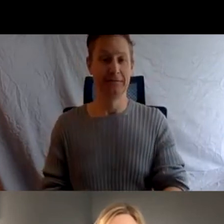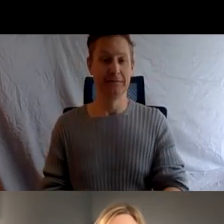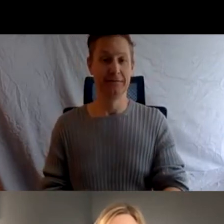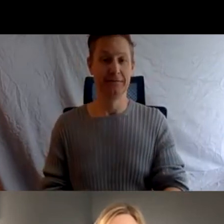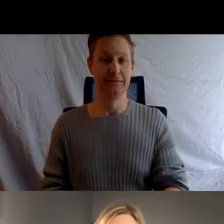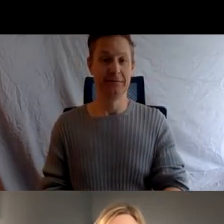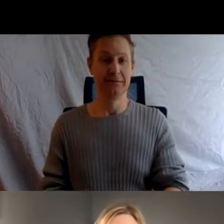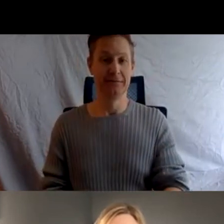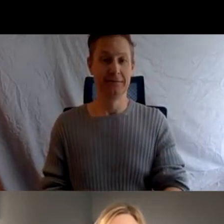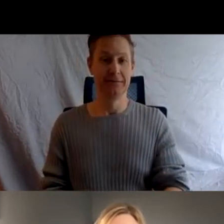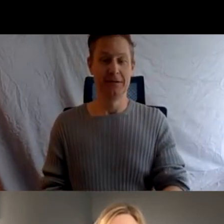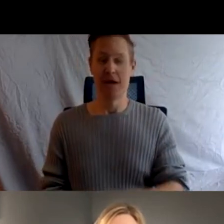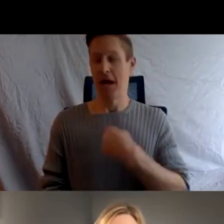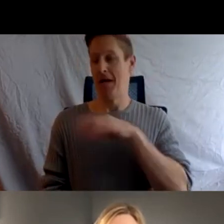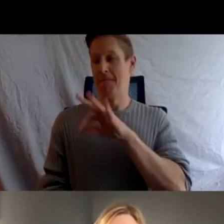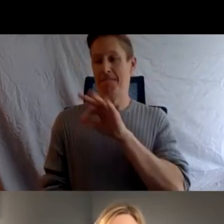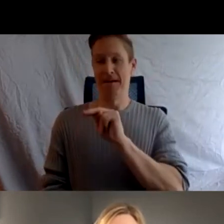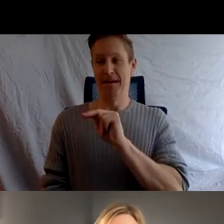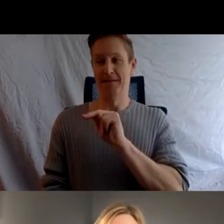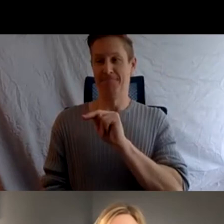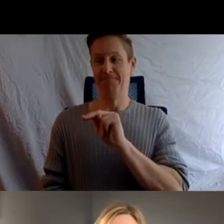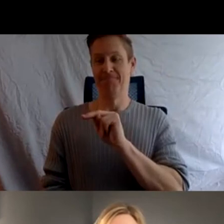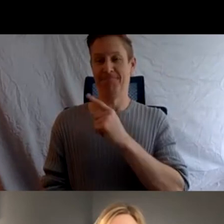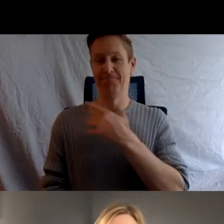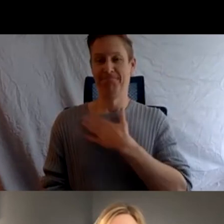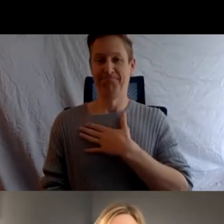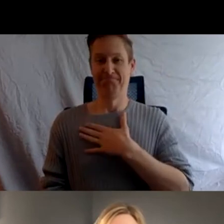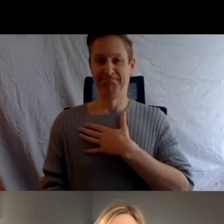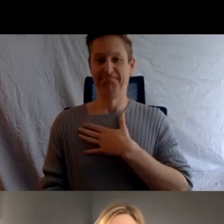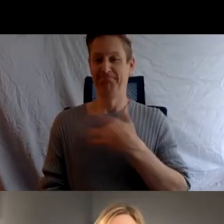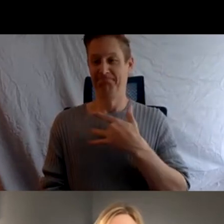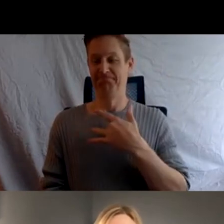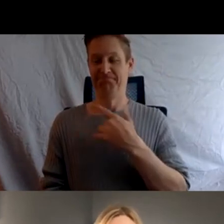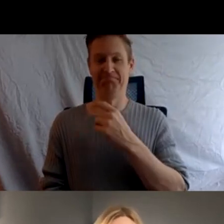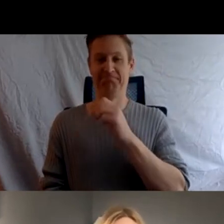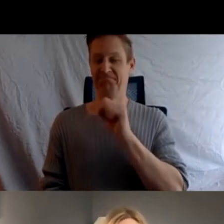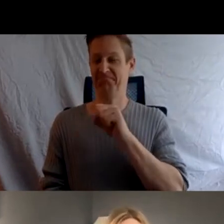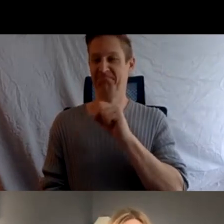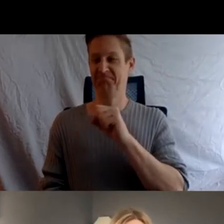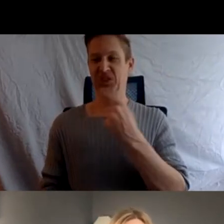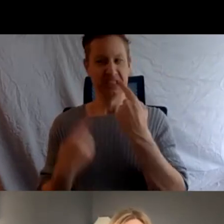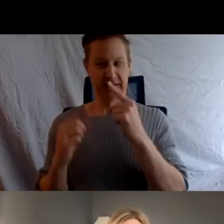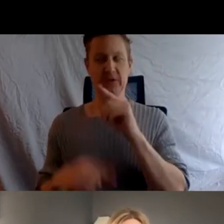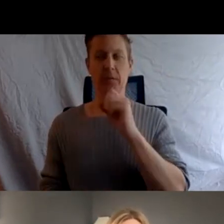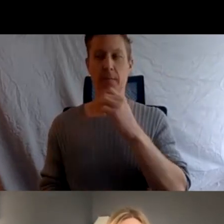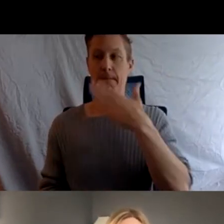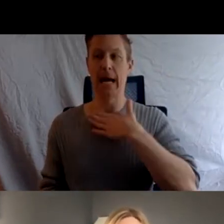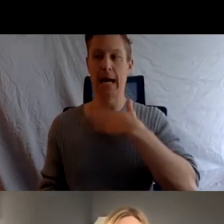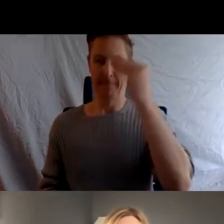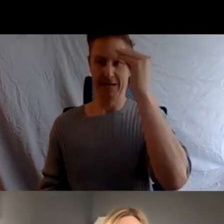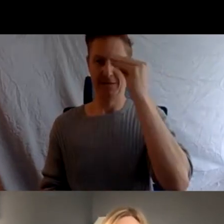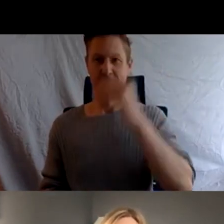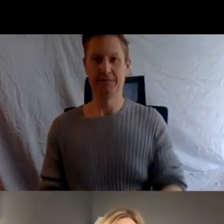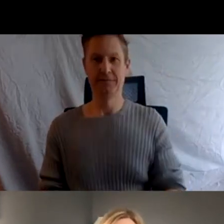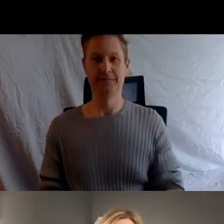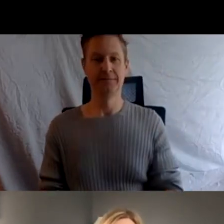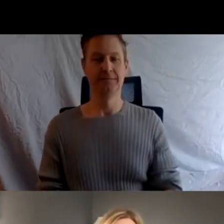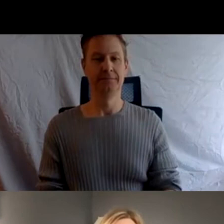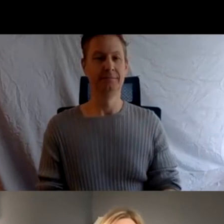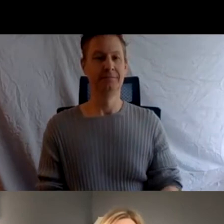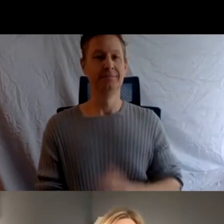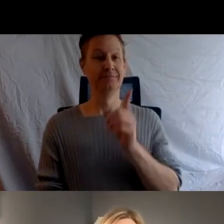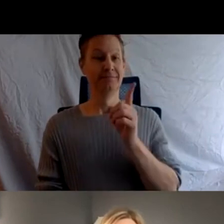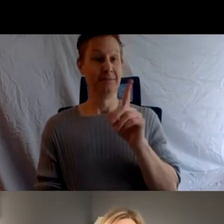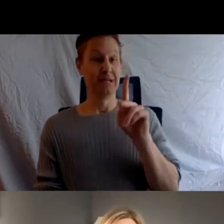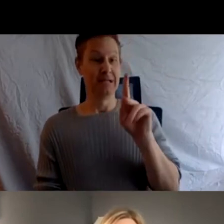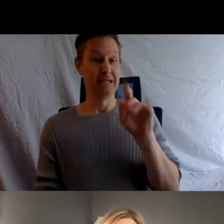I'm totally a fan. So in my opinion, I thought it was executed great. So how about you,